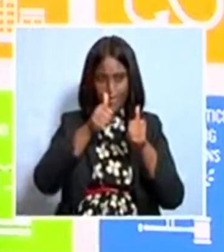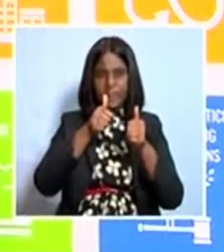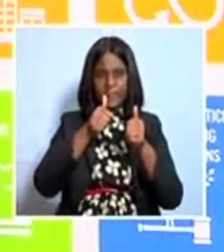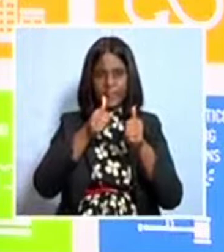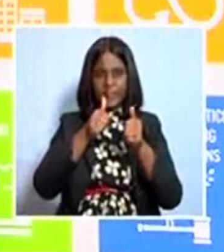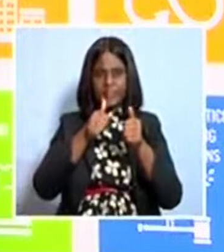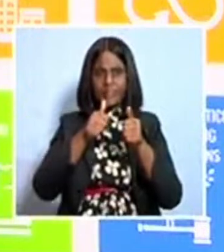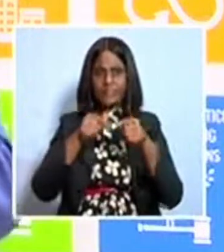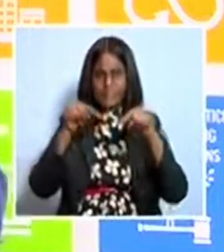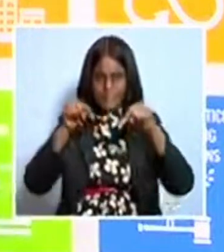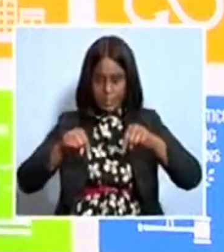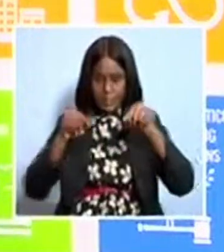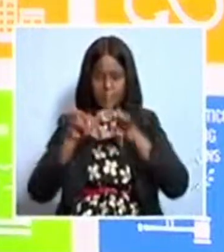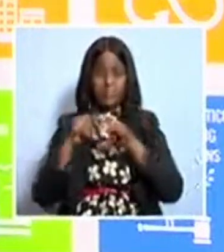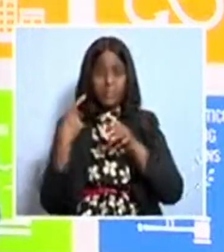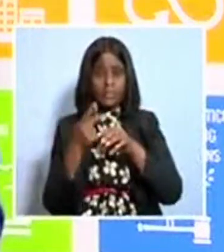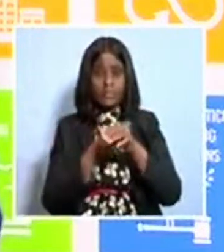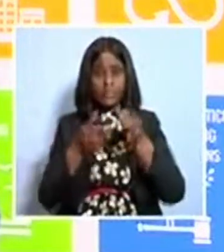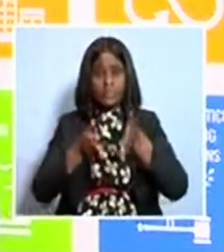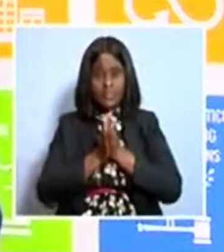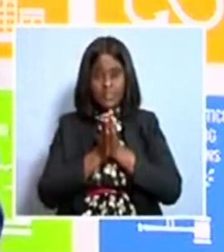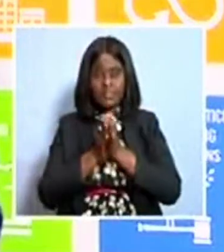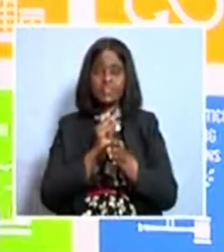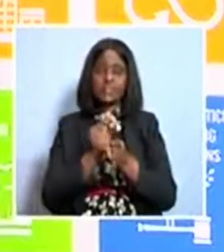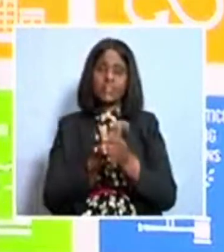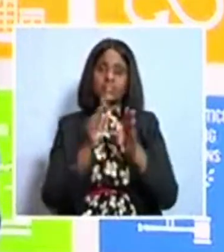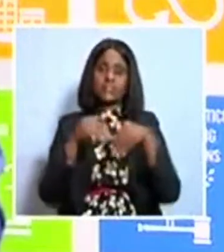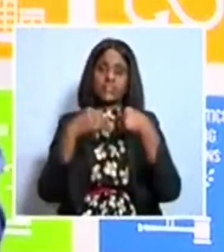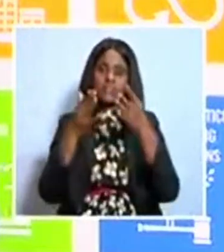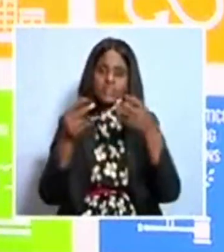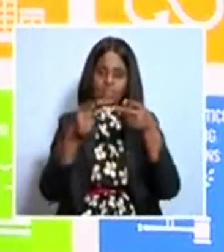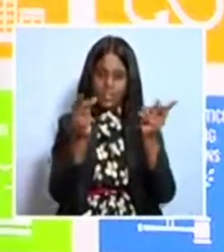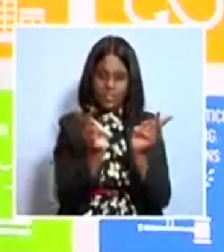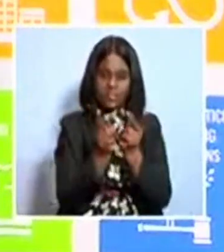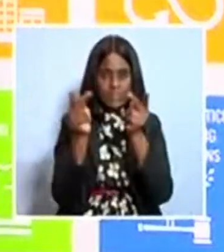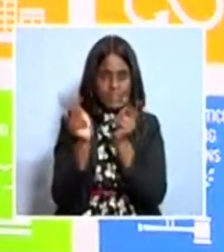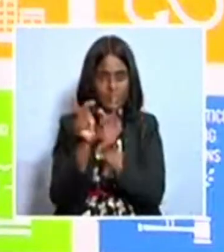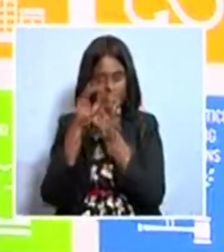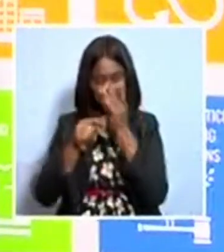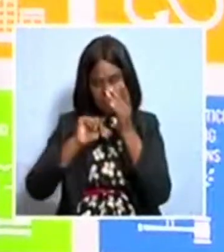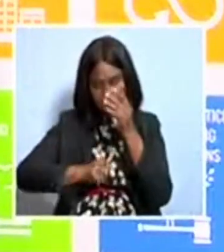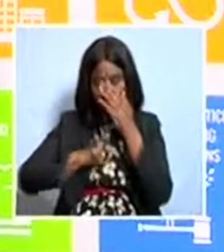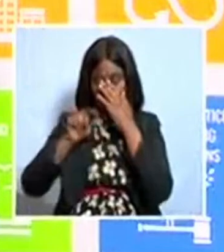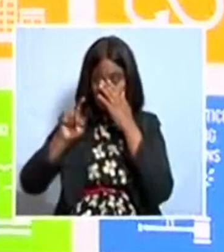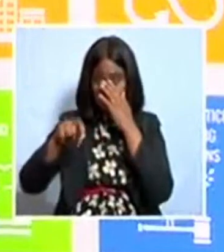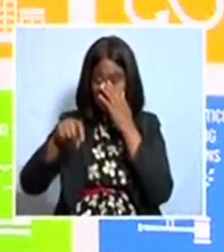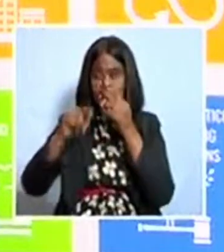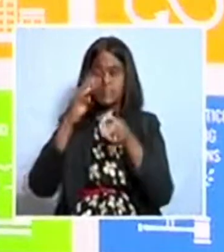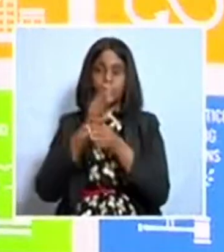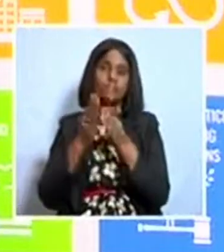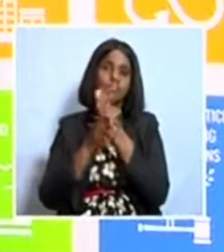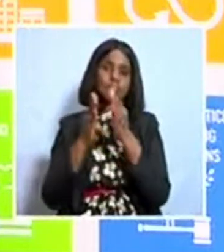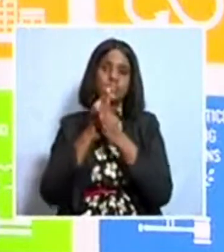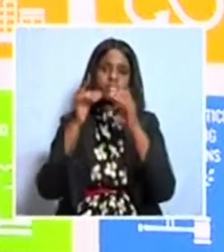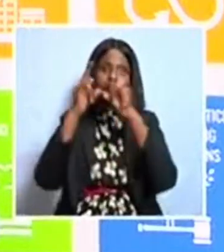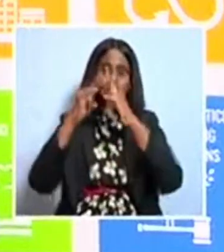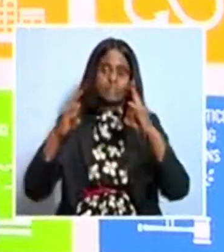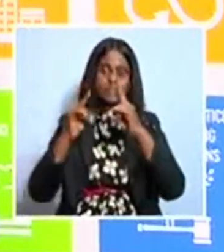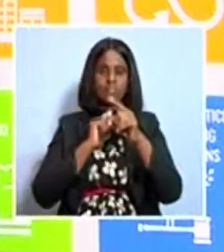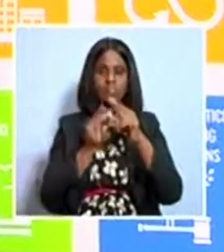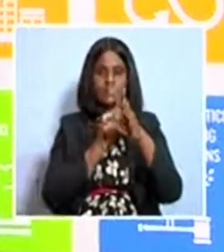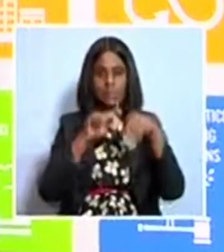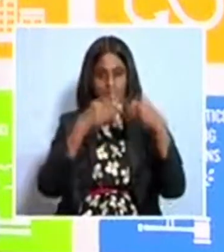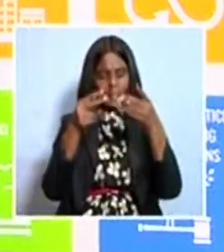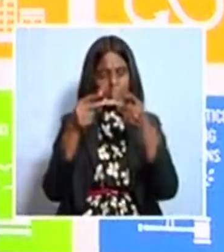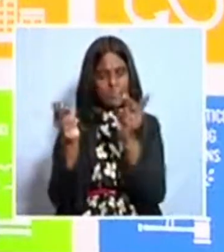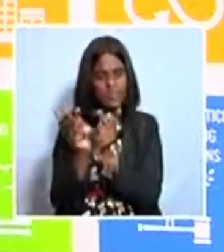actually at the floor of the house actually asked us to provide locations that we feel they should construct towers. We provided those